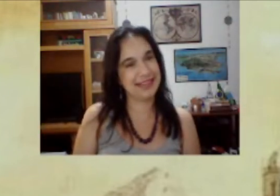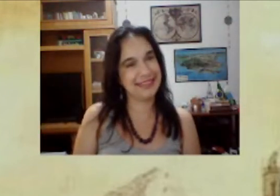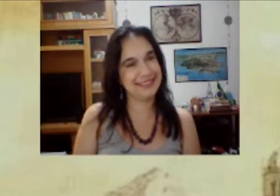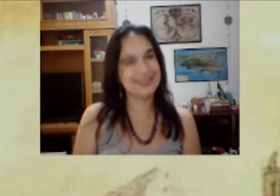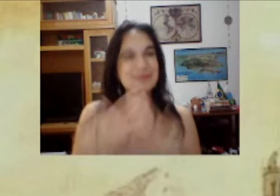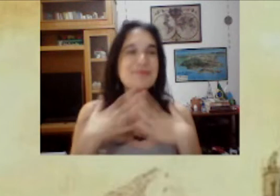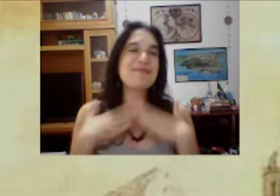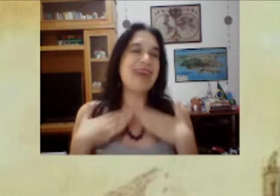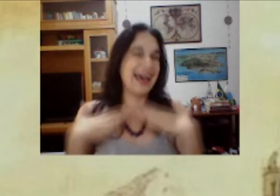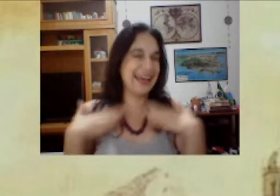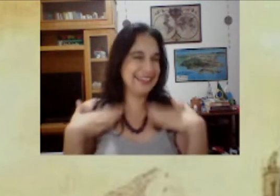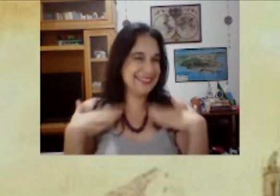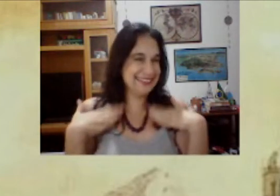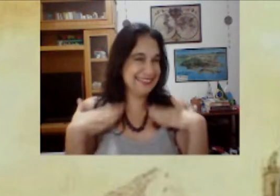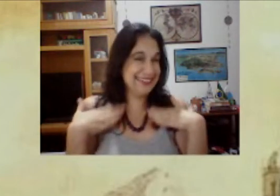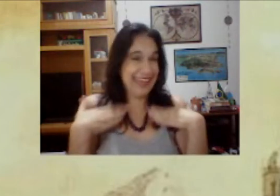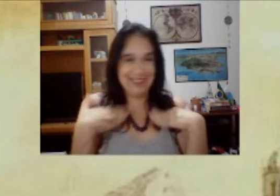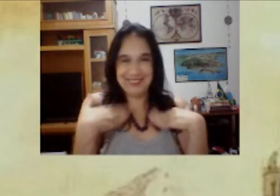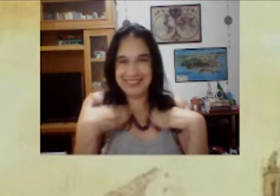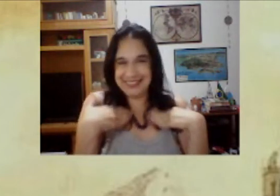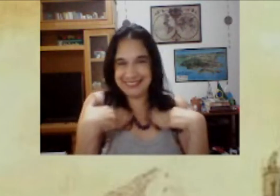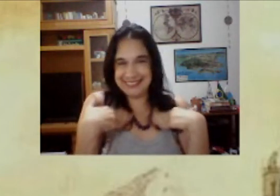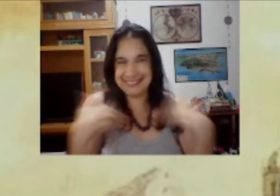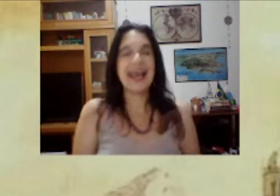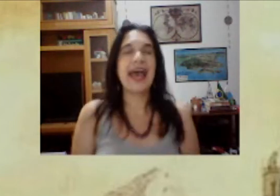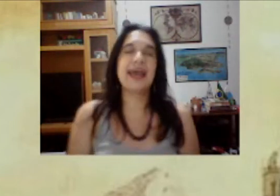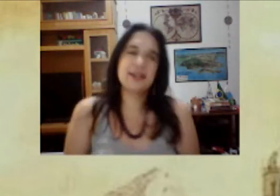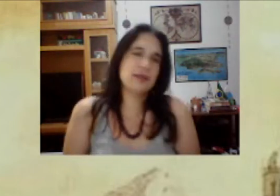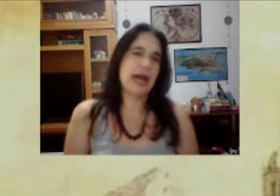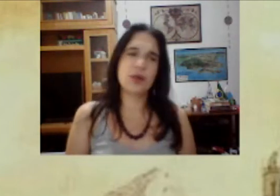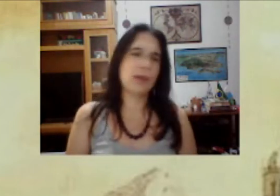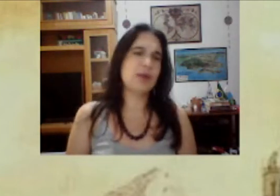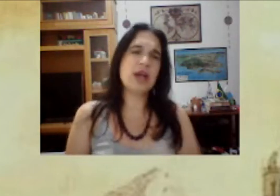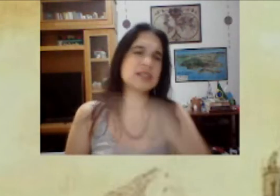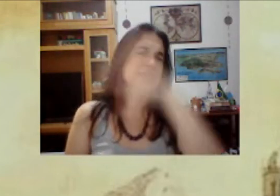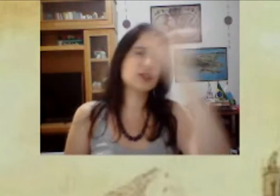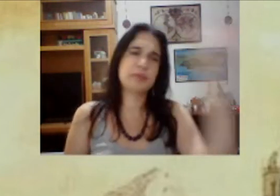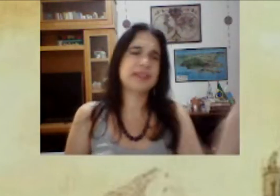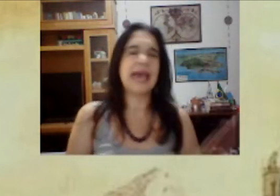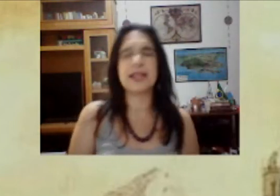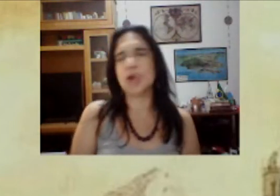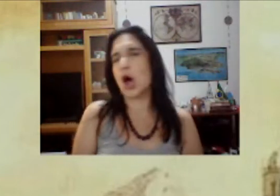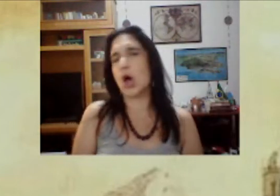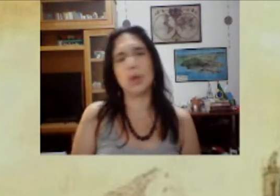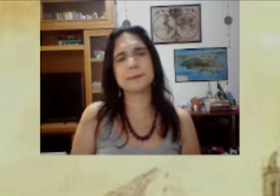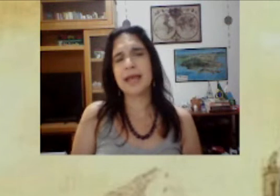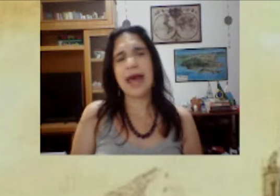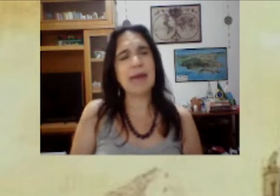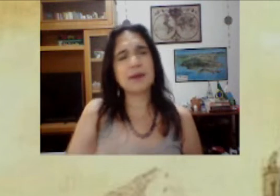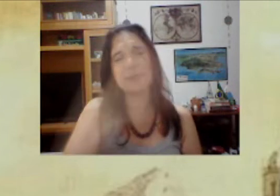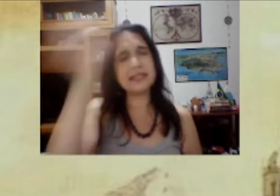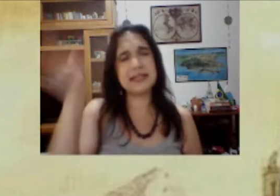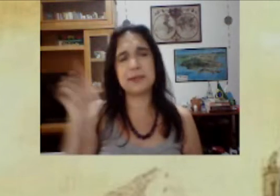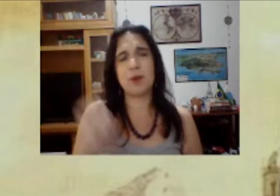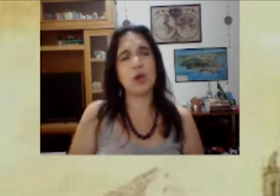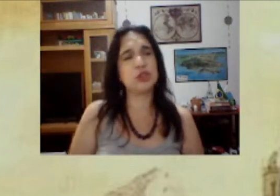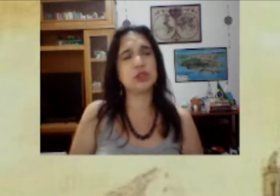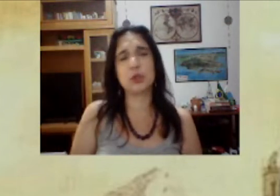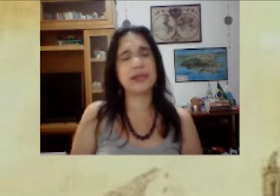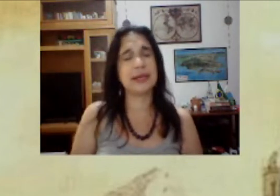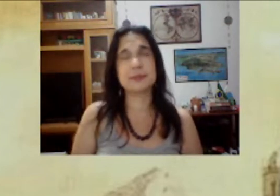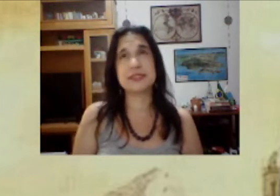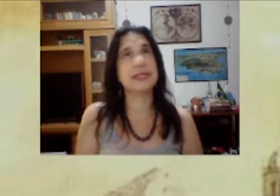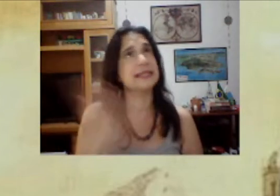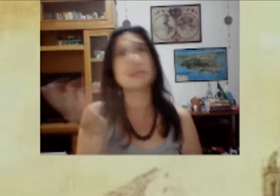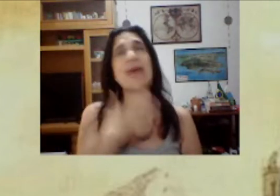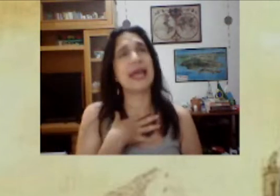about Catete. My neighborhood. And I know, I'm not a suspect at all. I'm completely impartial